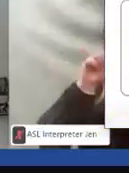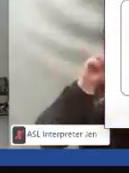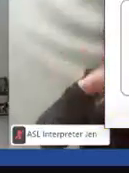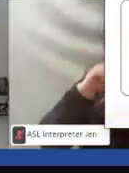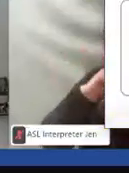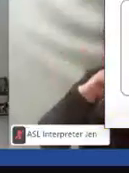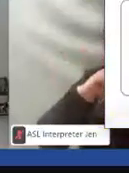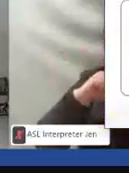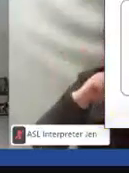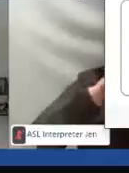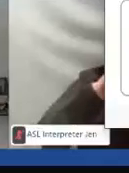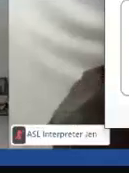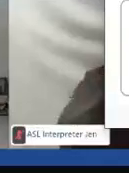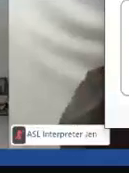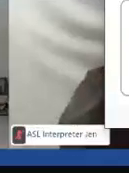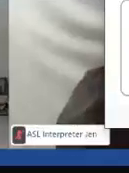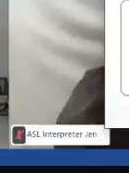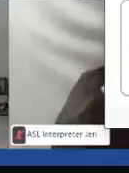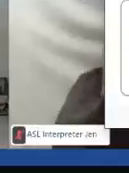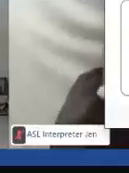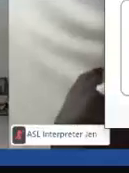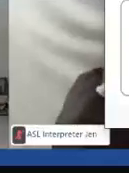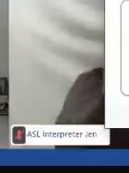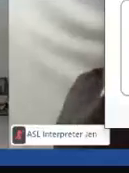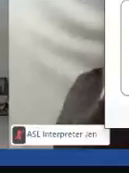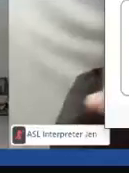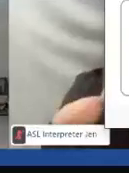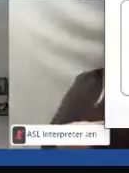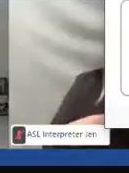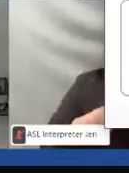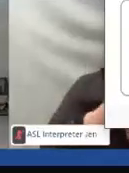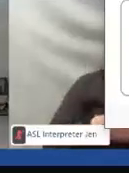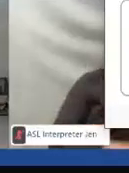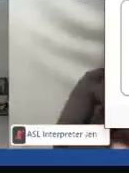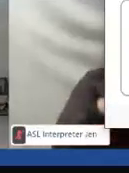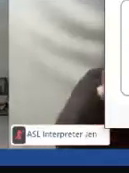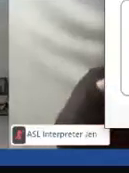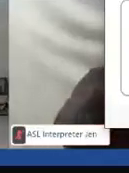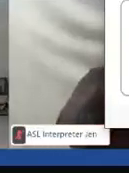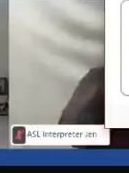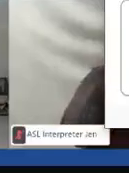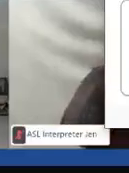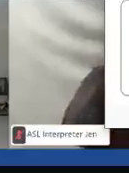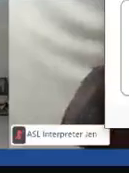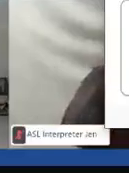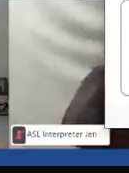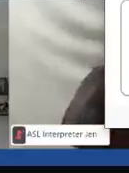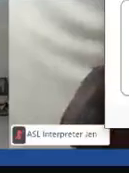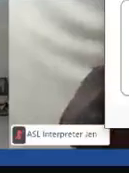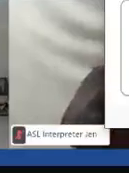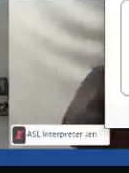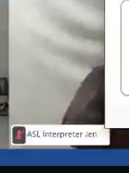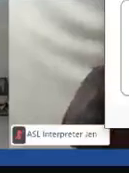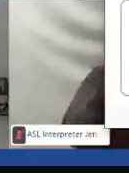in multiple formats so that we have that accessibility. So A key component there would be that the